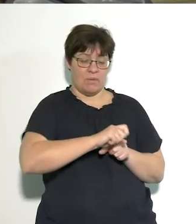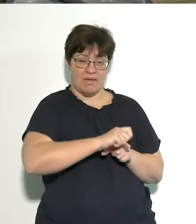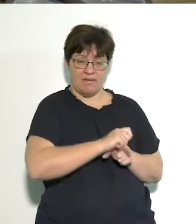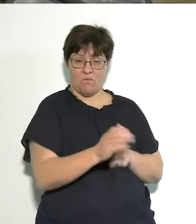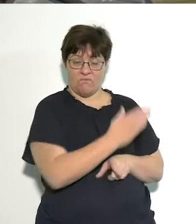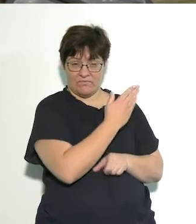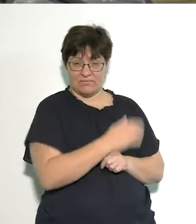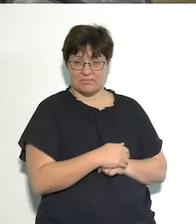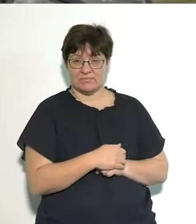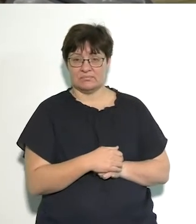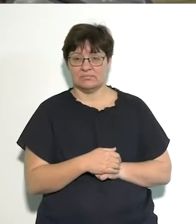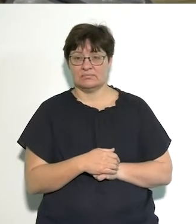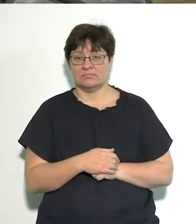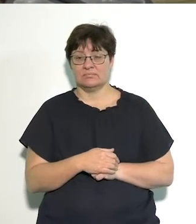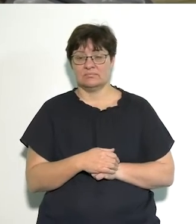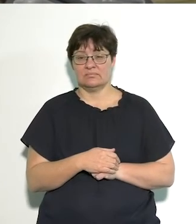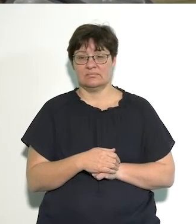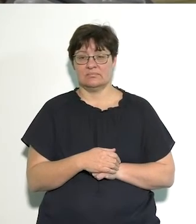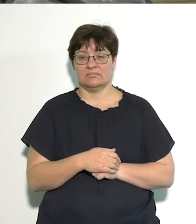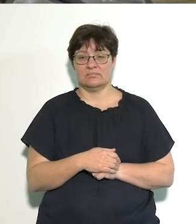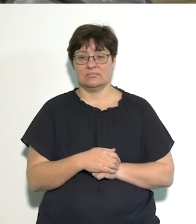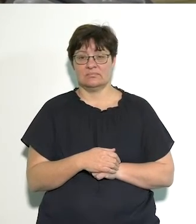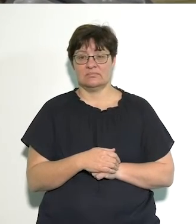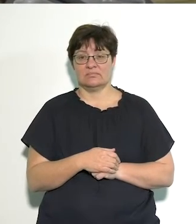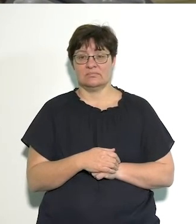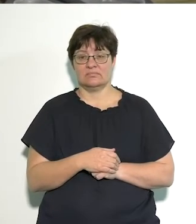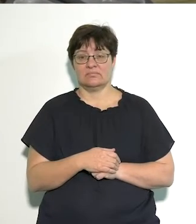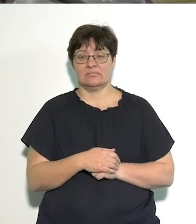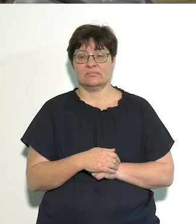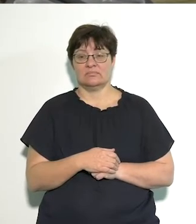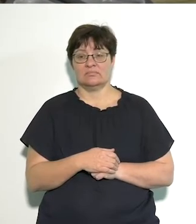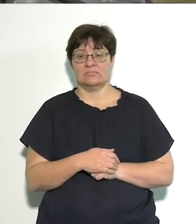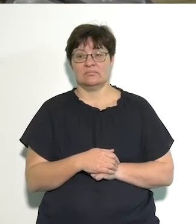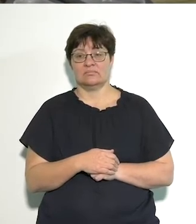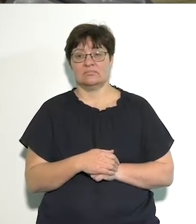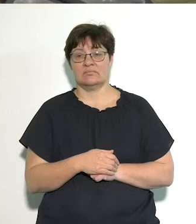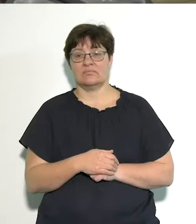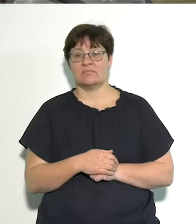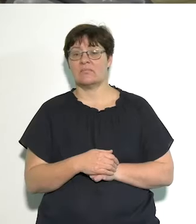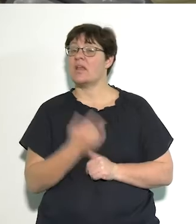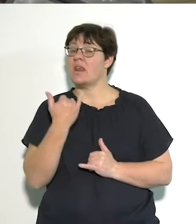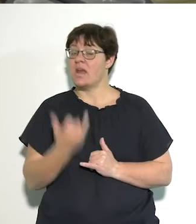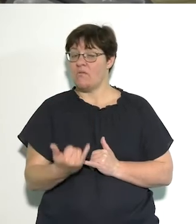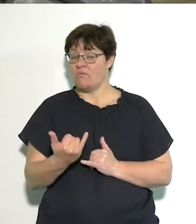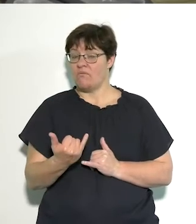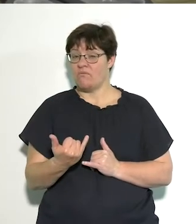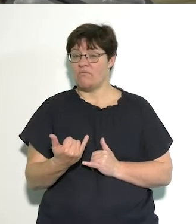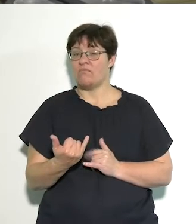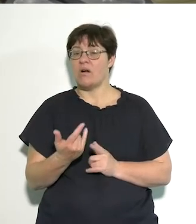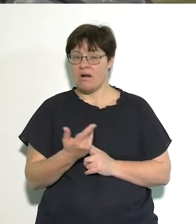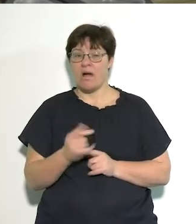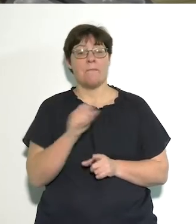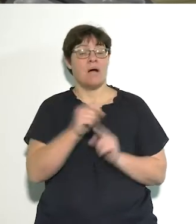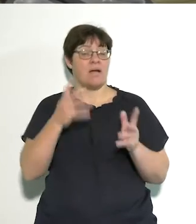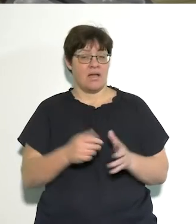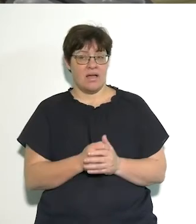rubber, and we're just going to rub out the extra bit that I drew over there. All right, so then we're going to go over